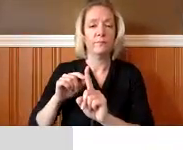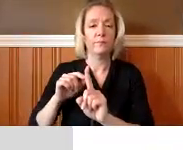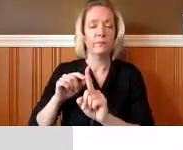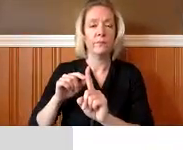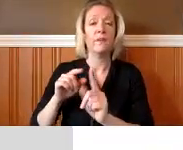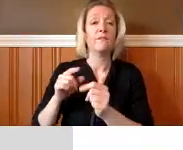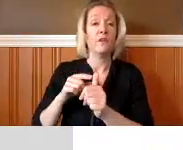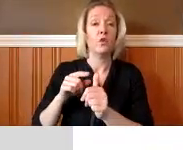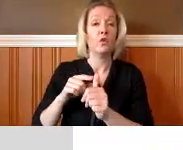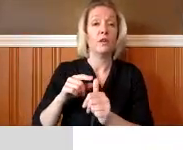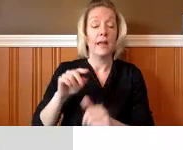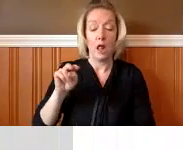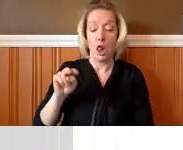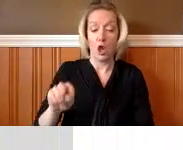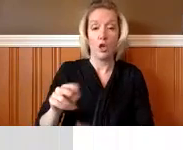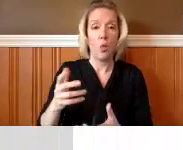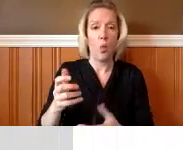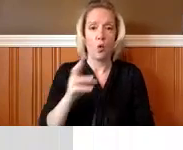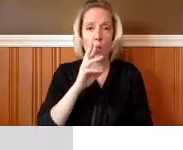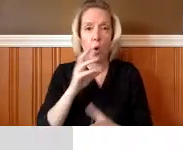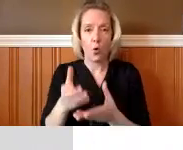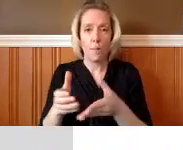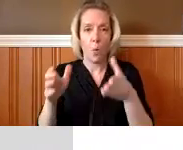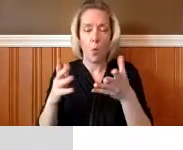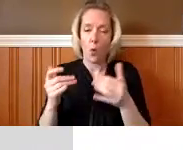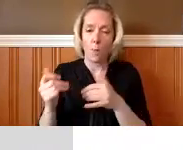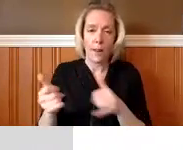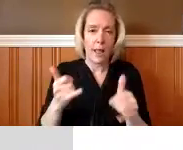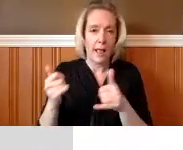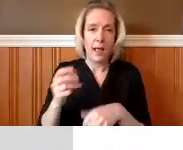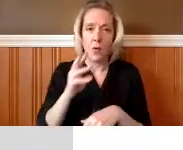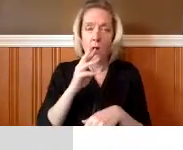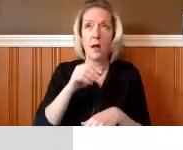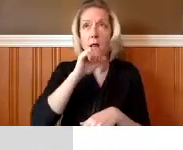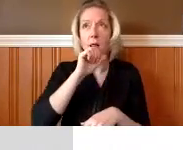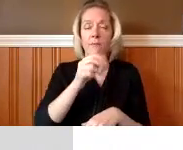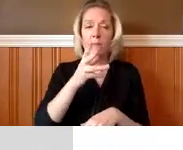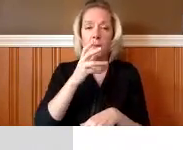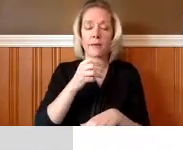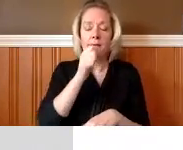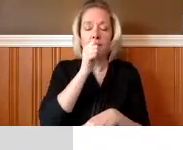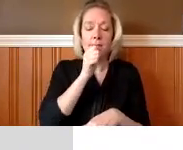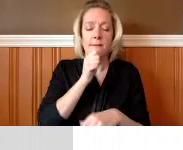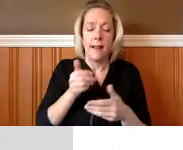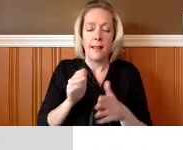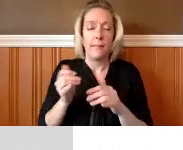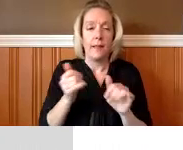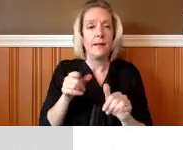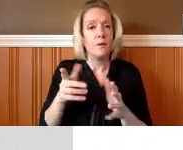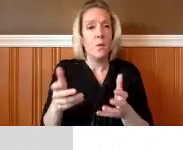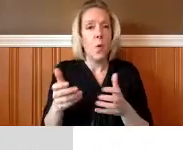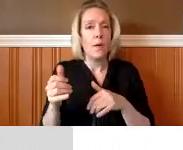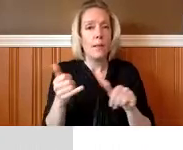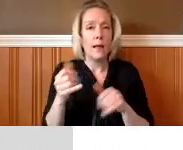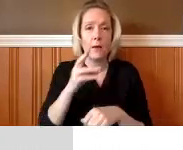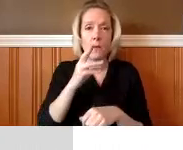looks at that target. He wants that water bowl. He wants to play in that dog dish, and I love his mom for letting him do it. So he wants to play in that water, and